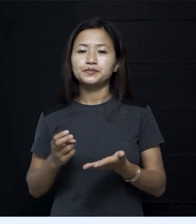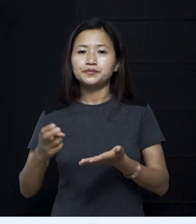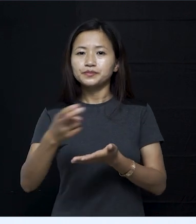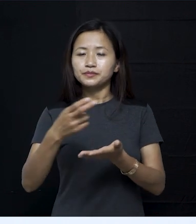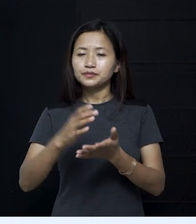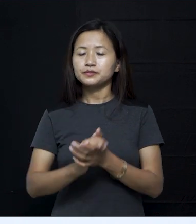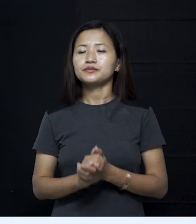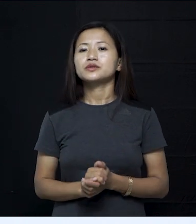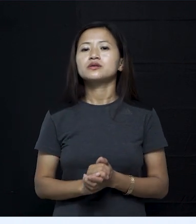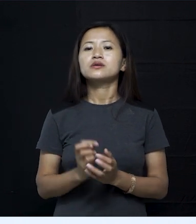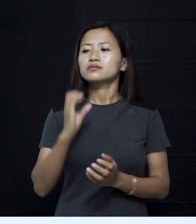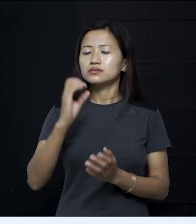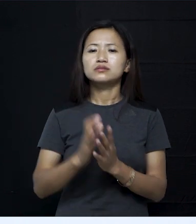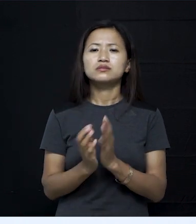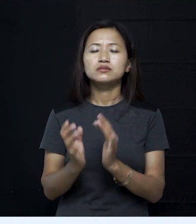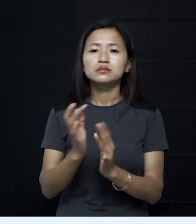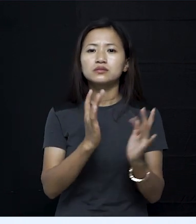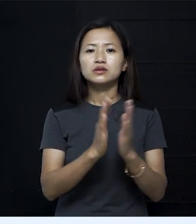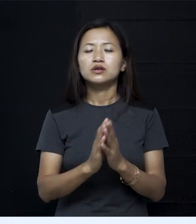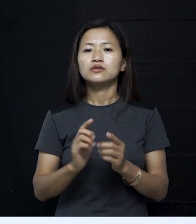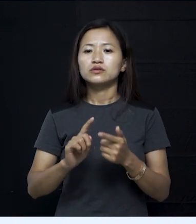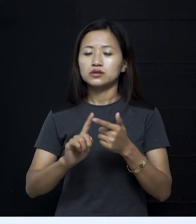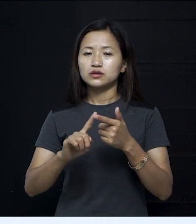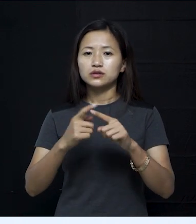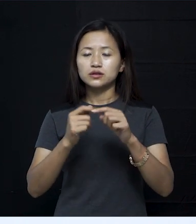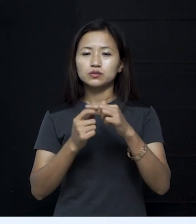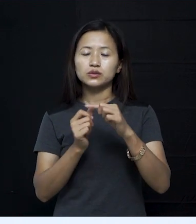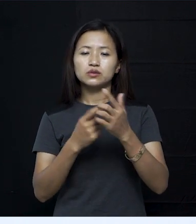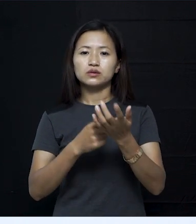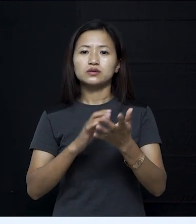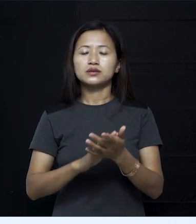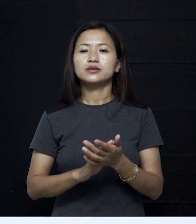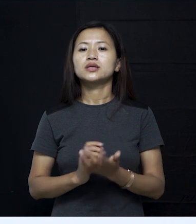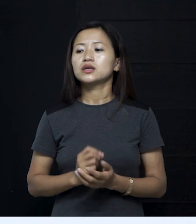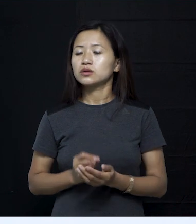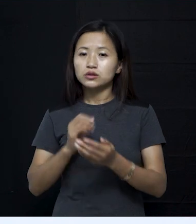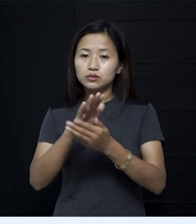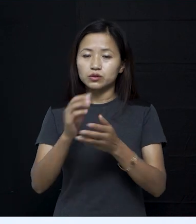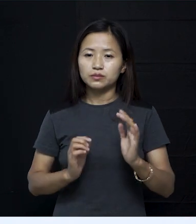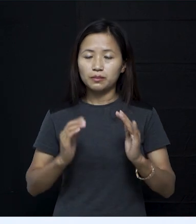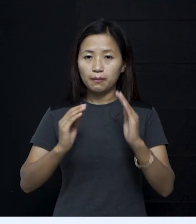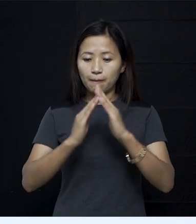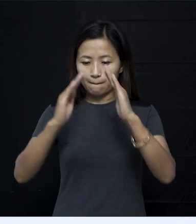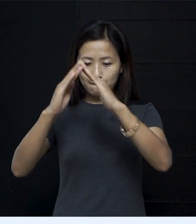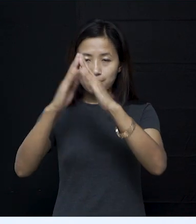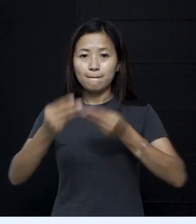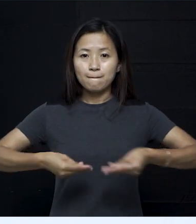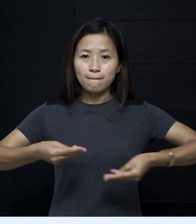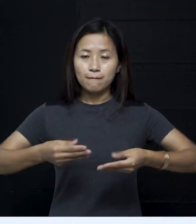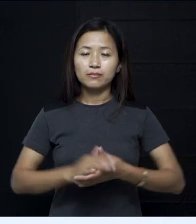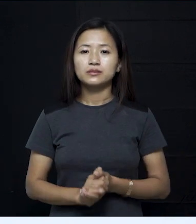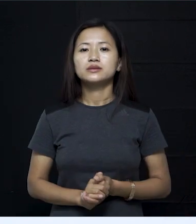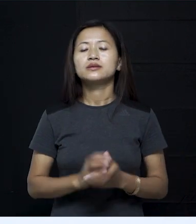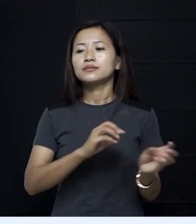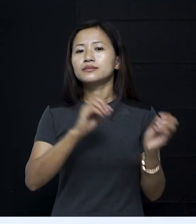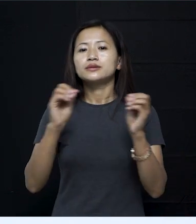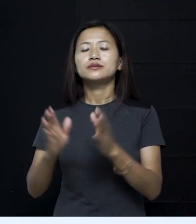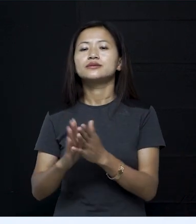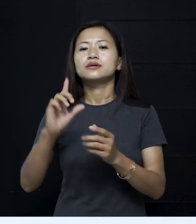selling it or to sell it in the market. Okay, and here what the farmers will be doing is the field. Okay, the